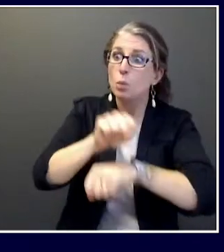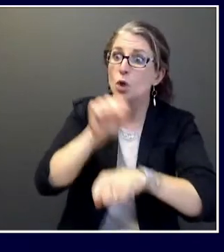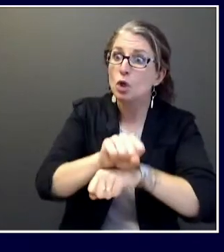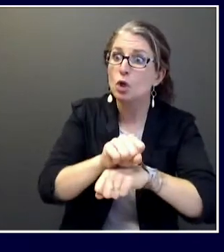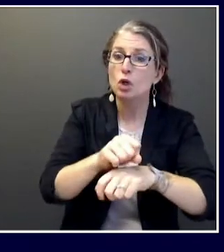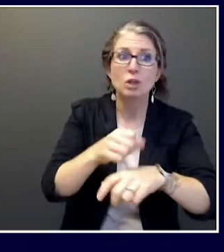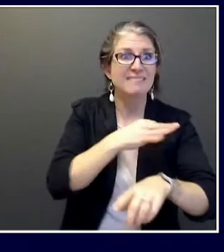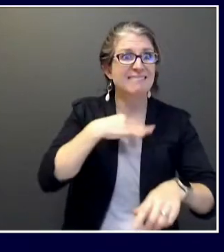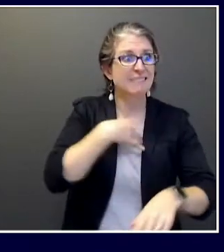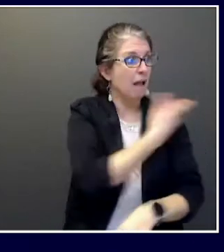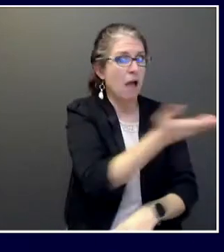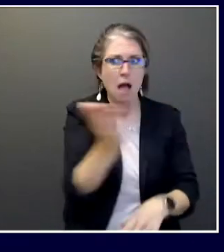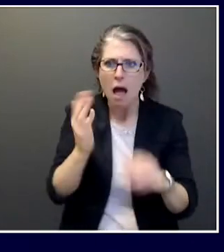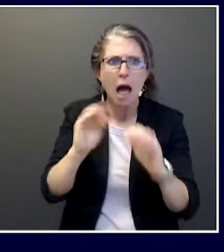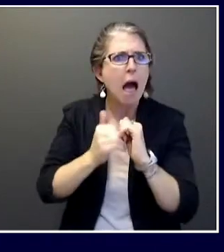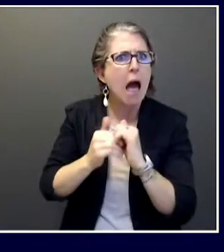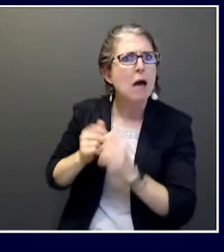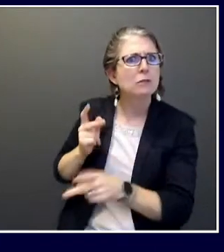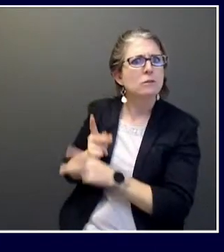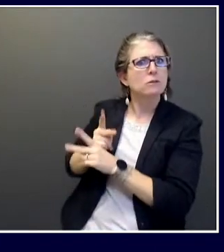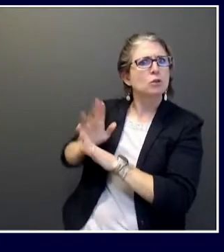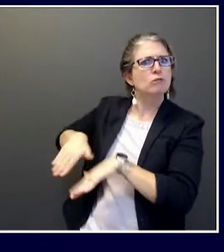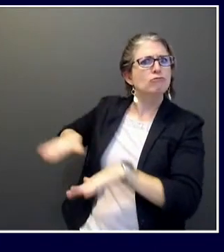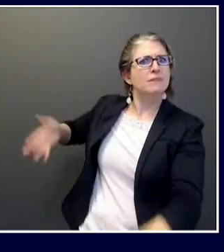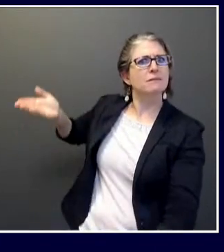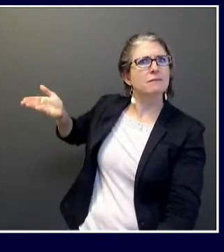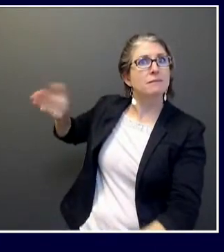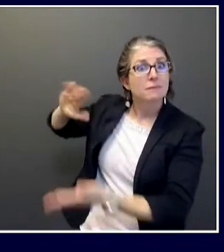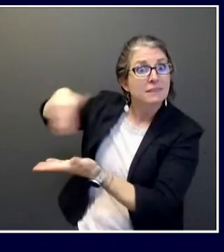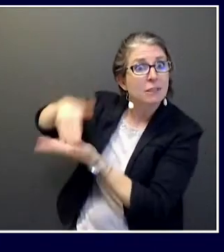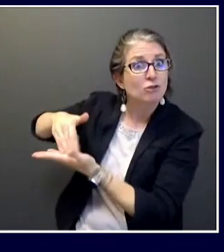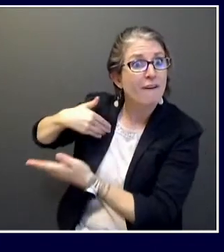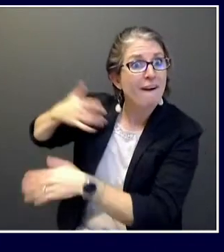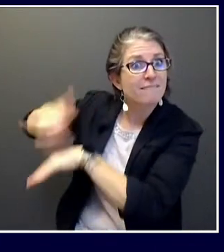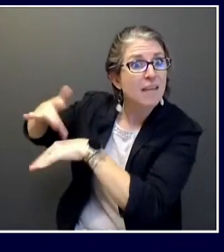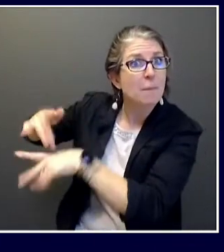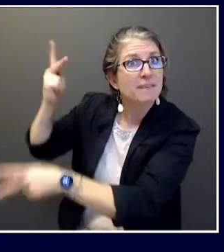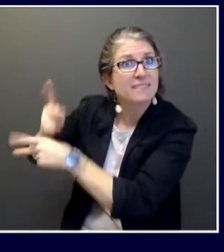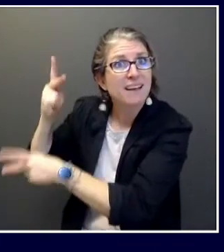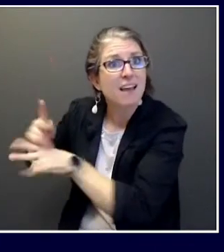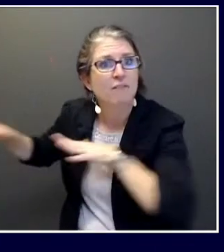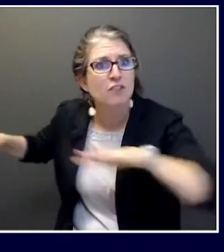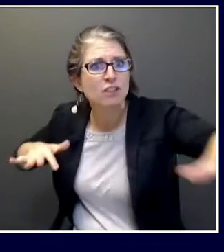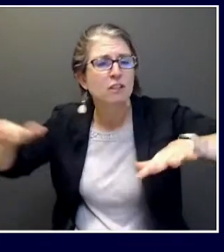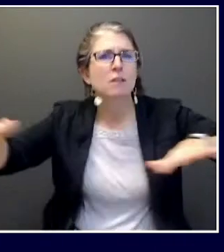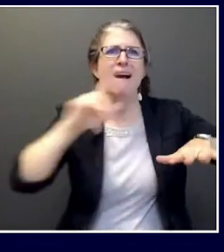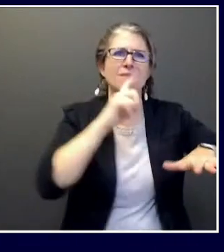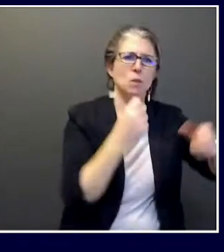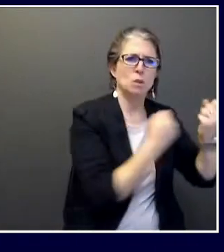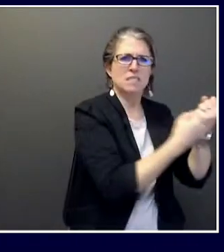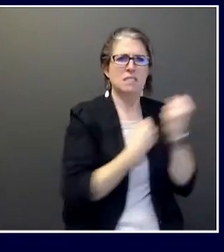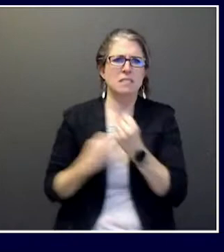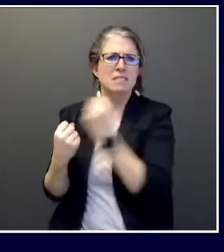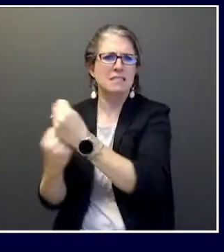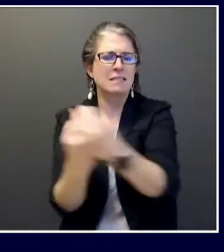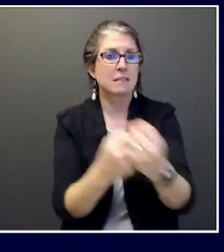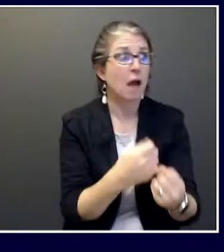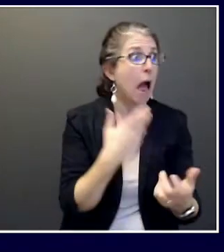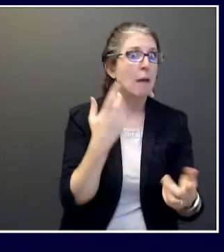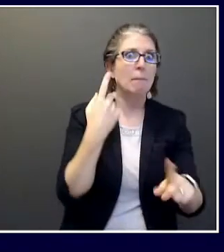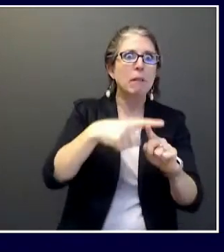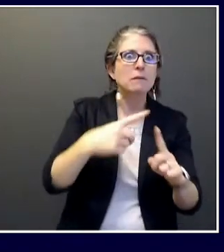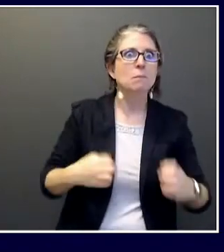as resiliency support. We know it's been a real challenge during the pandemic to day after day care for people